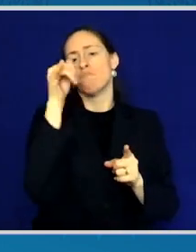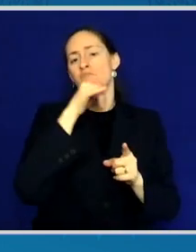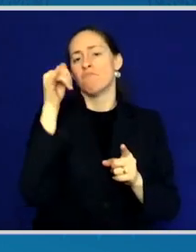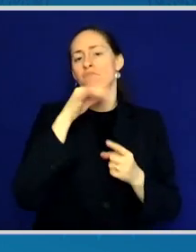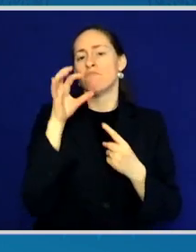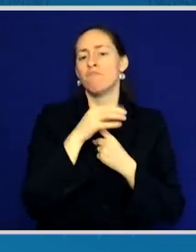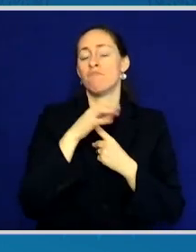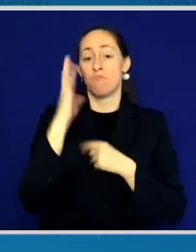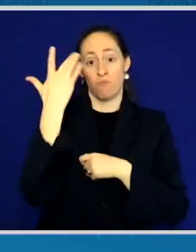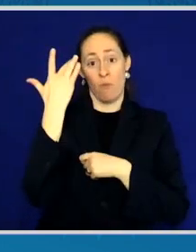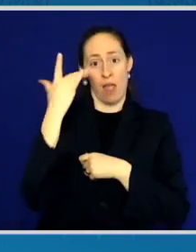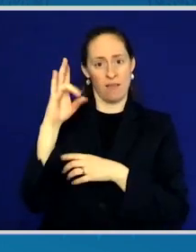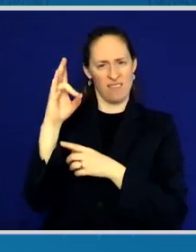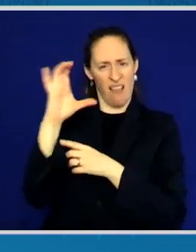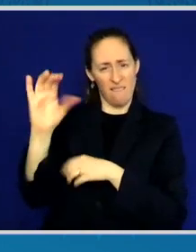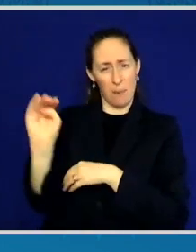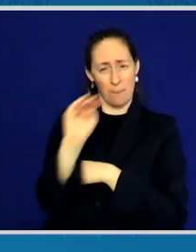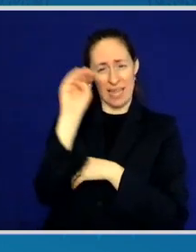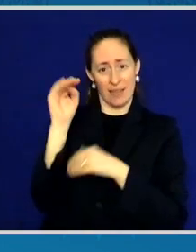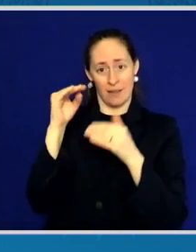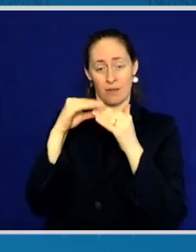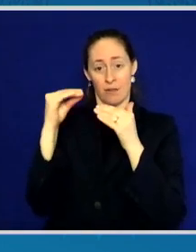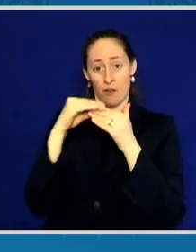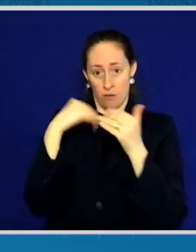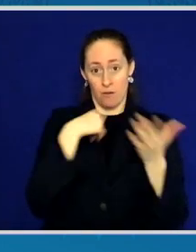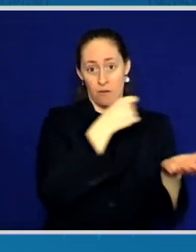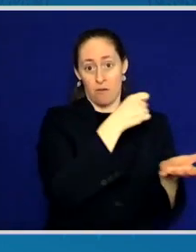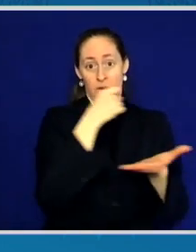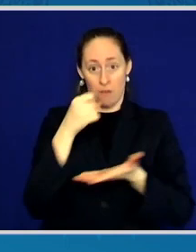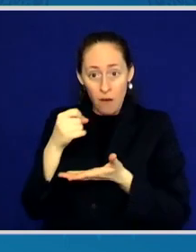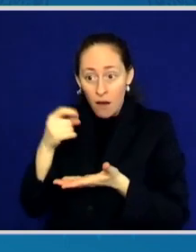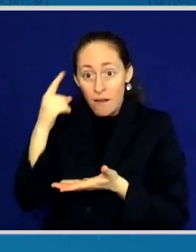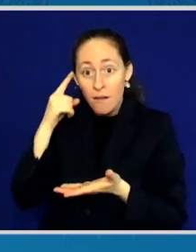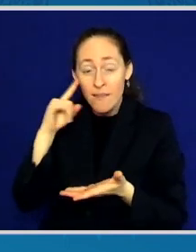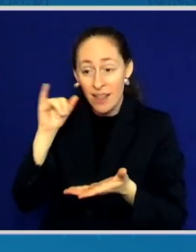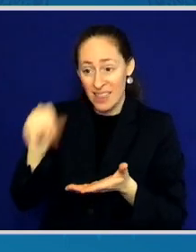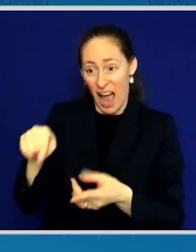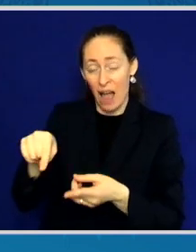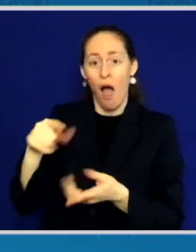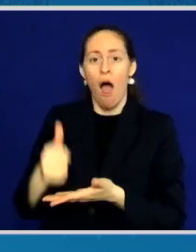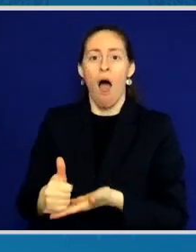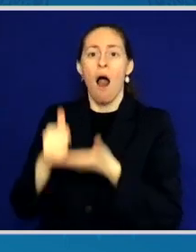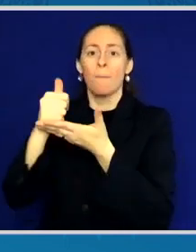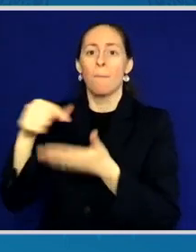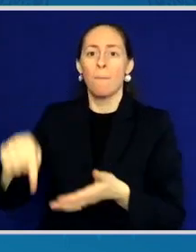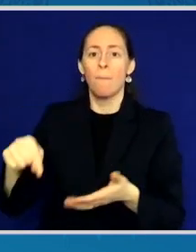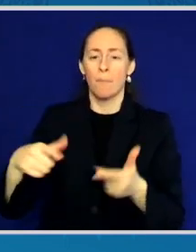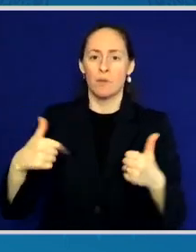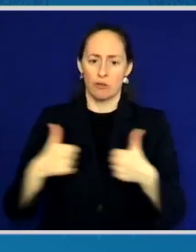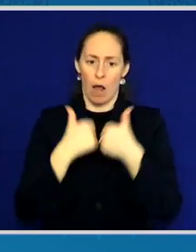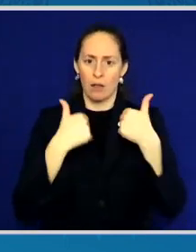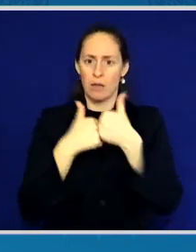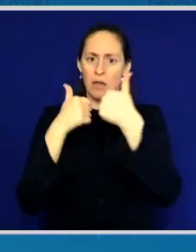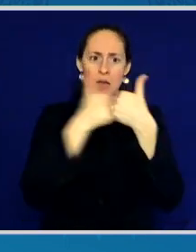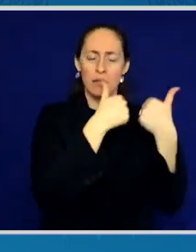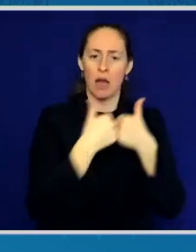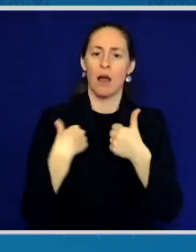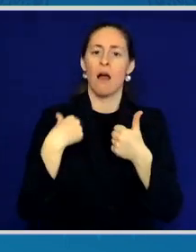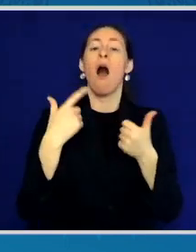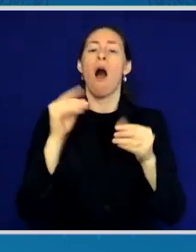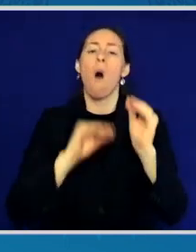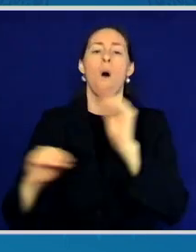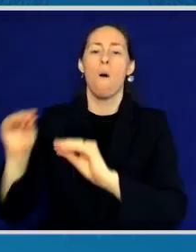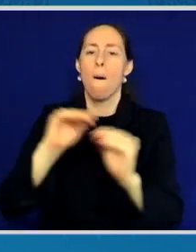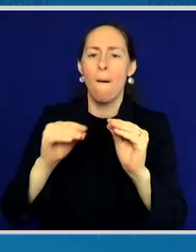million came to Cincinnati, because of this. So it's been a challenge here in Cincinnati. It's been, going home with your